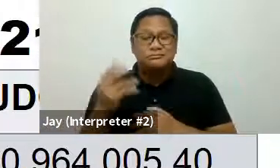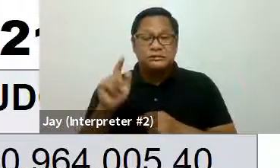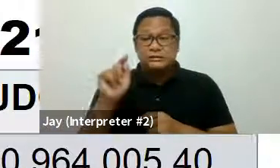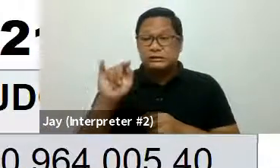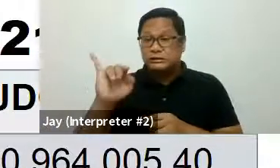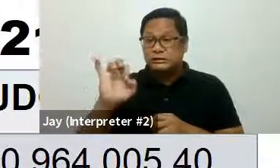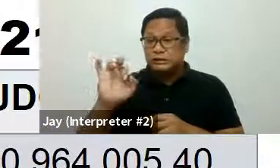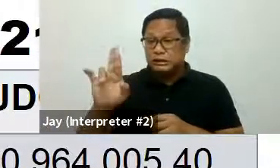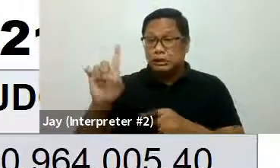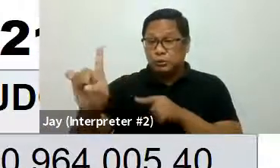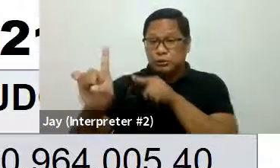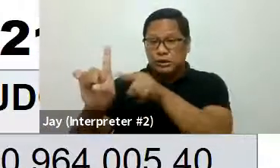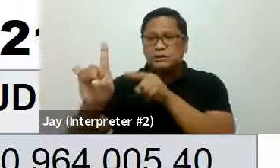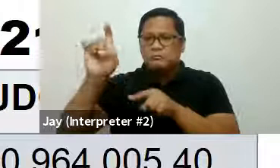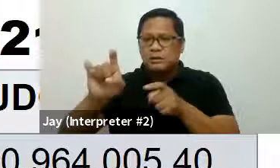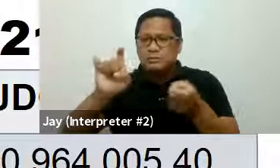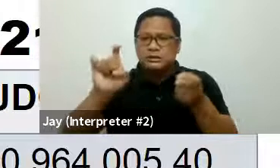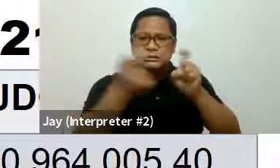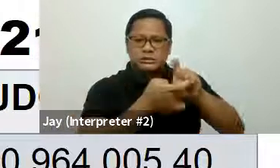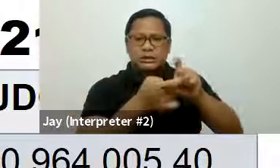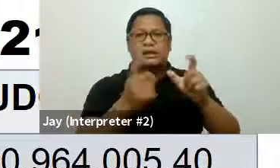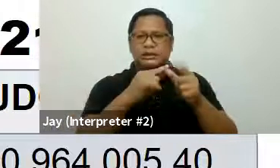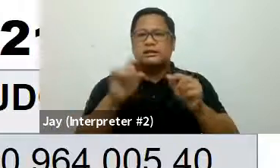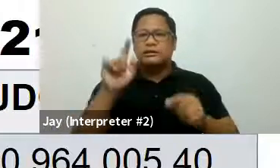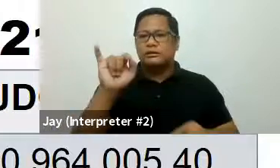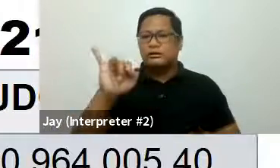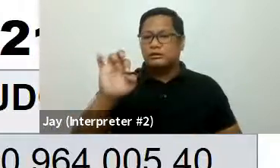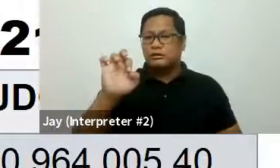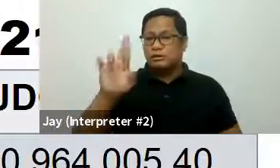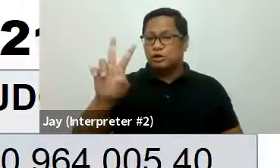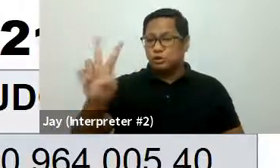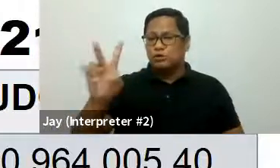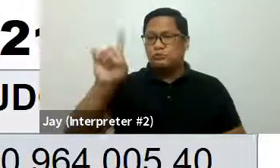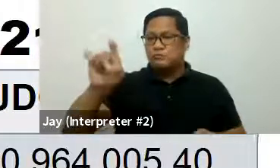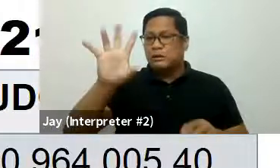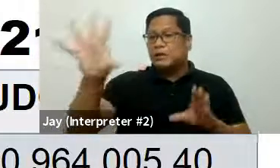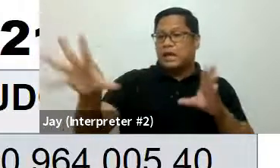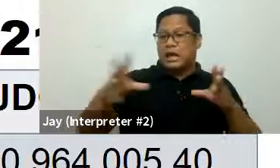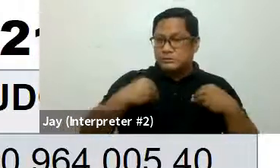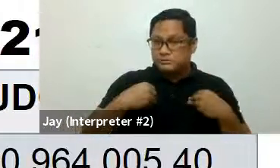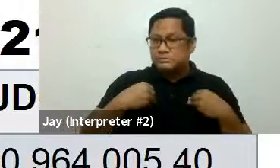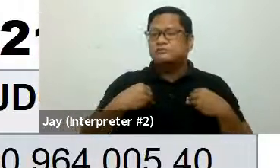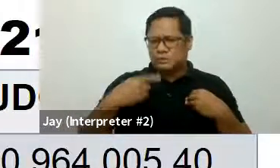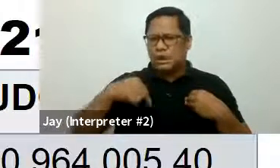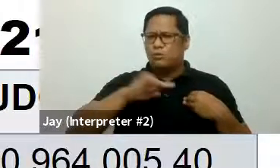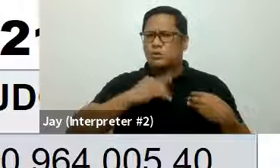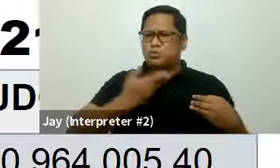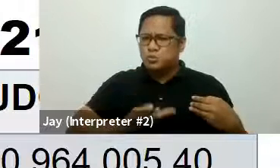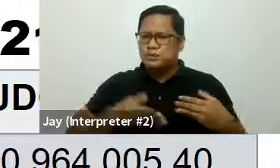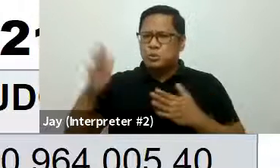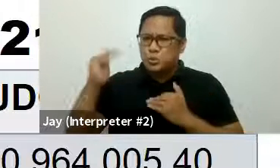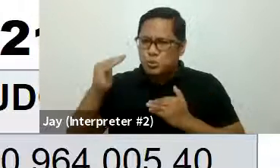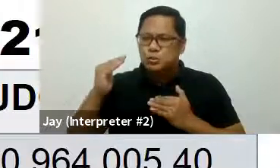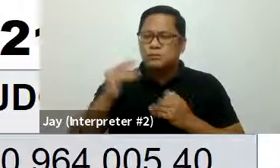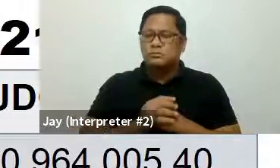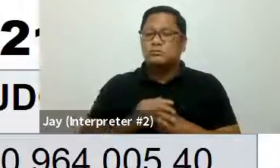be adjusted and the tier 2 should be adopted. That's our wish, our hope. And we need